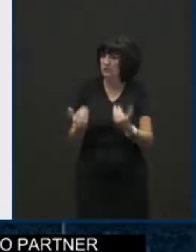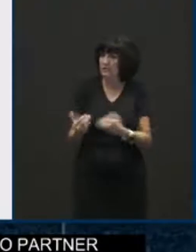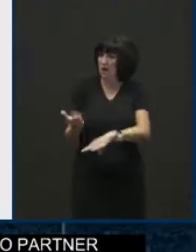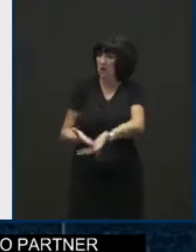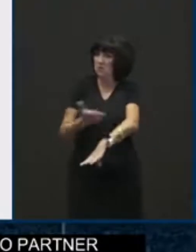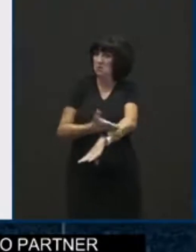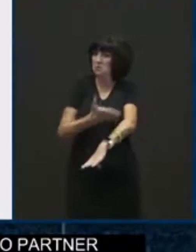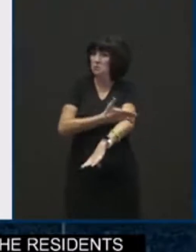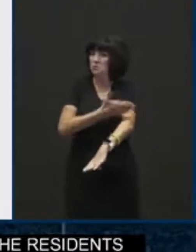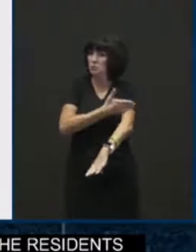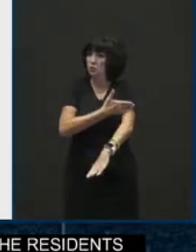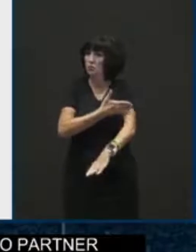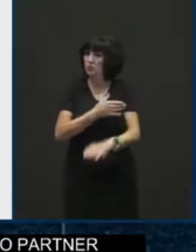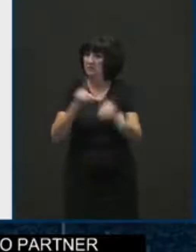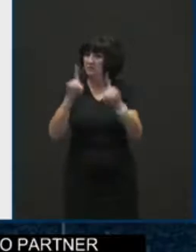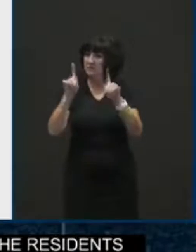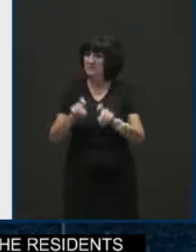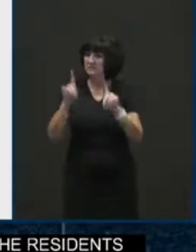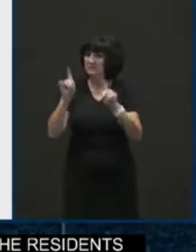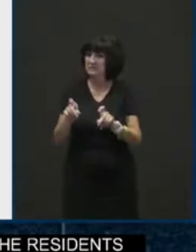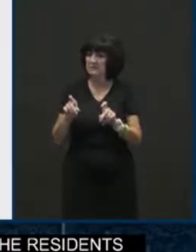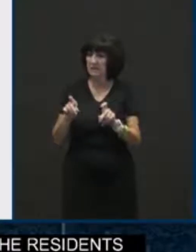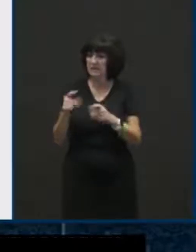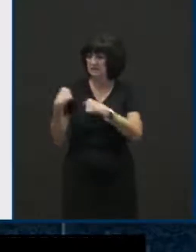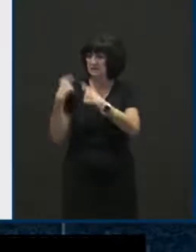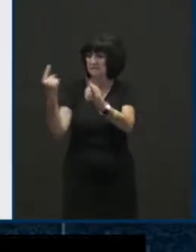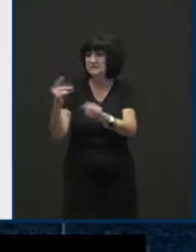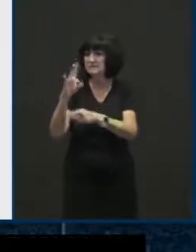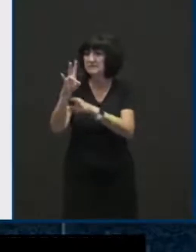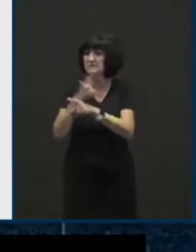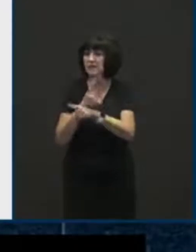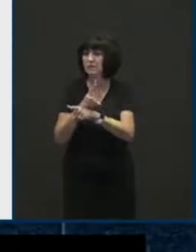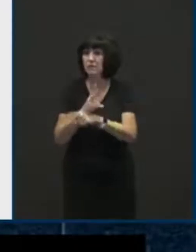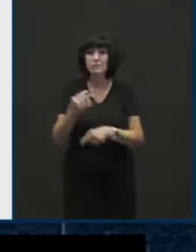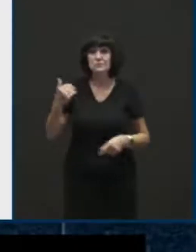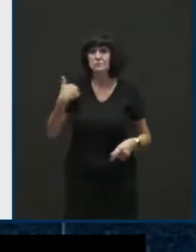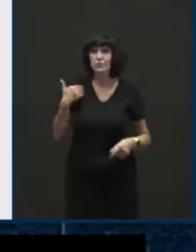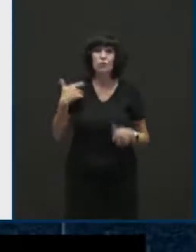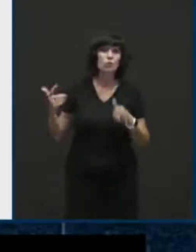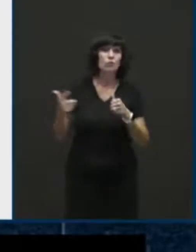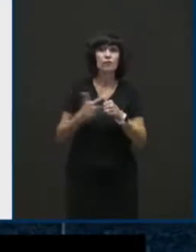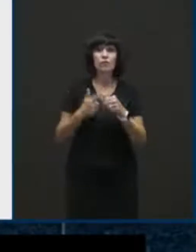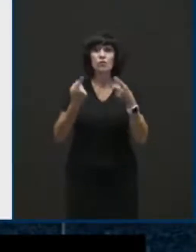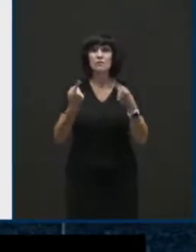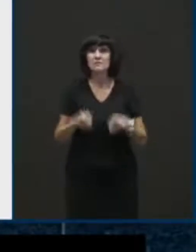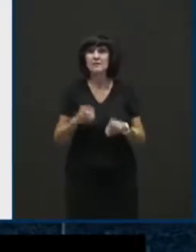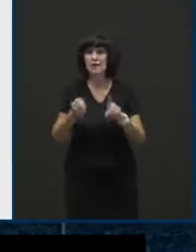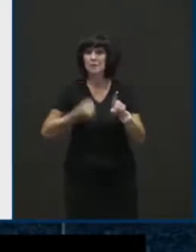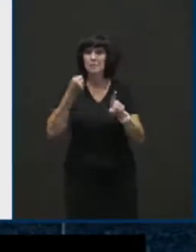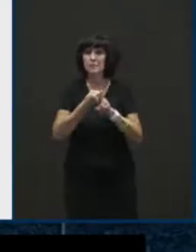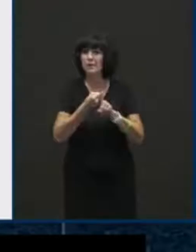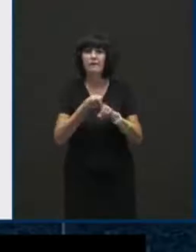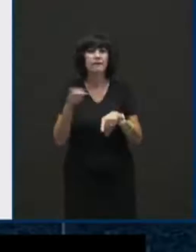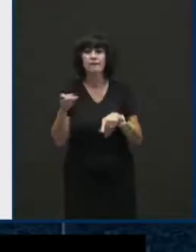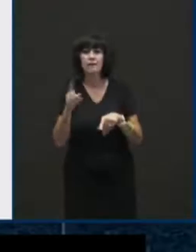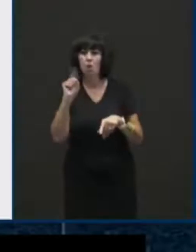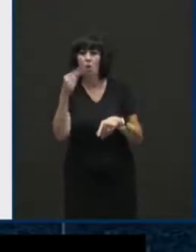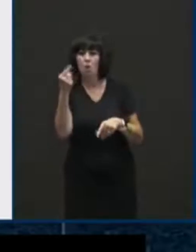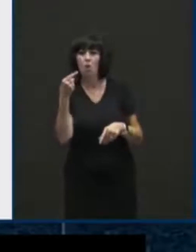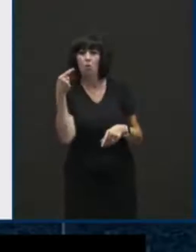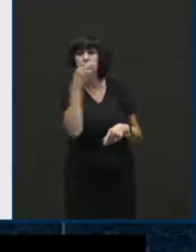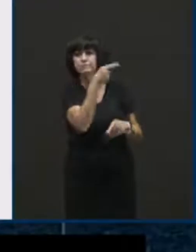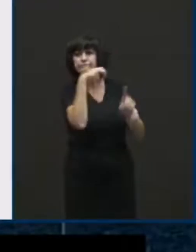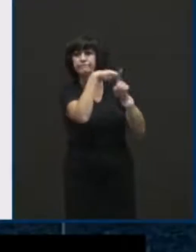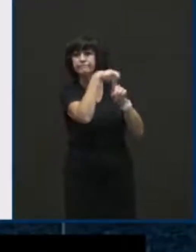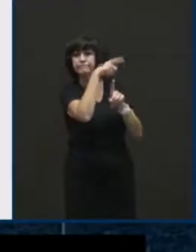last 7 months. We started out most of the testing being done on symptomatic patients that were referred by